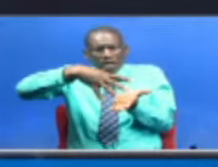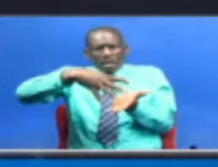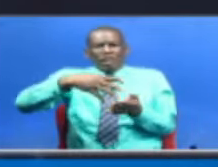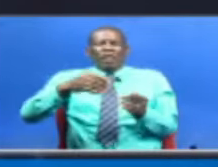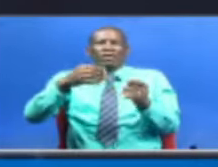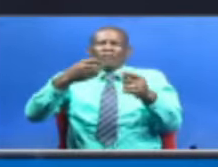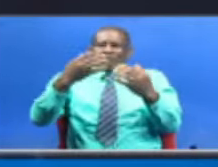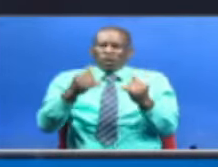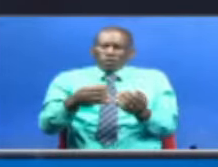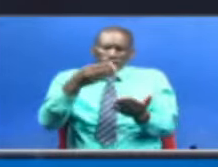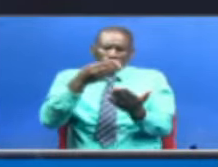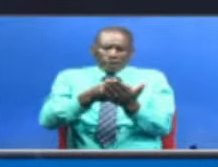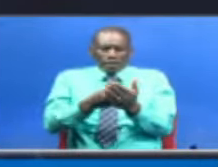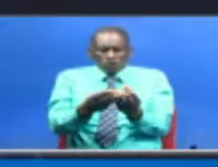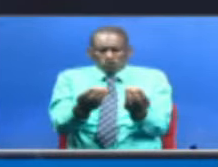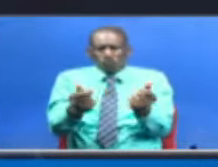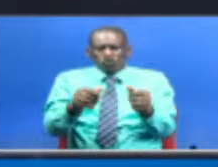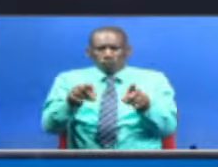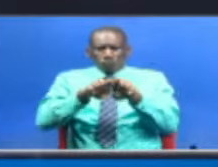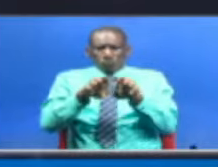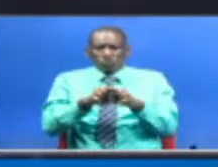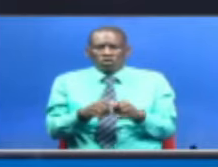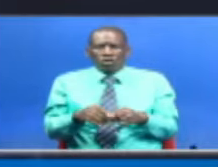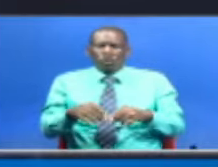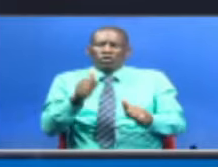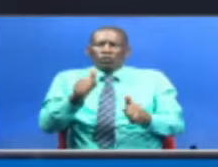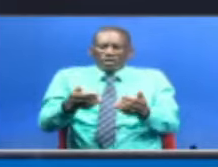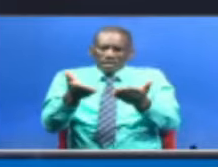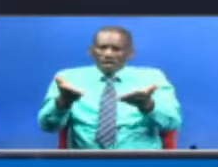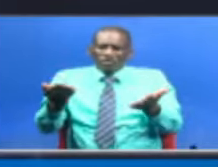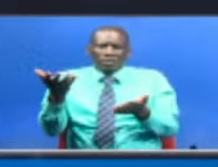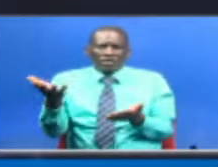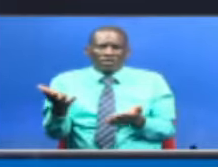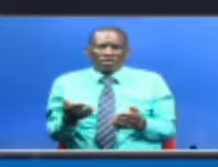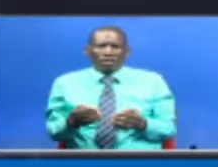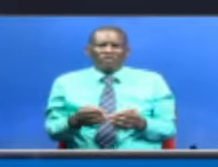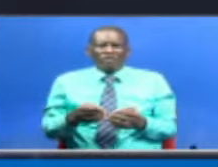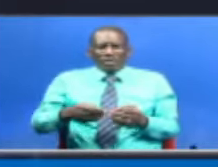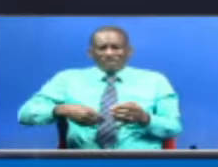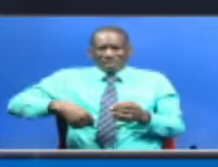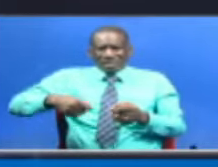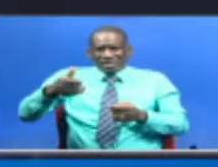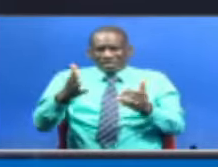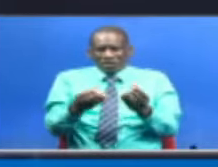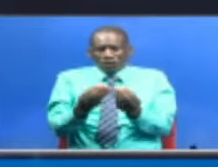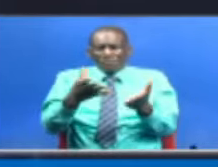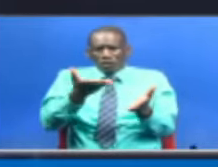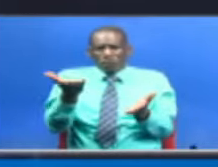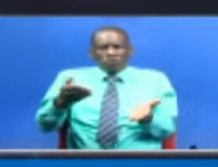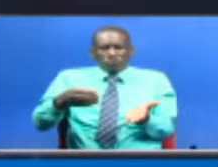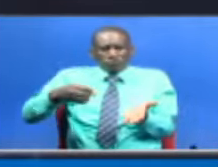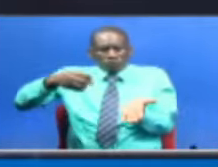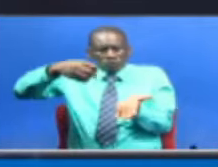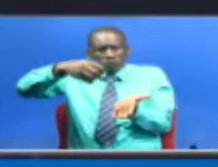are financing solutions as well. Which are available. The suppliers of many of these alternative powers are giving